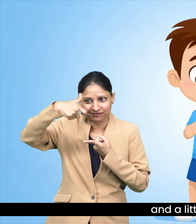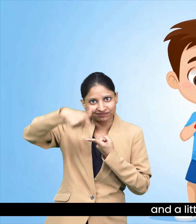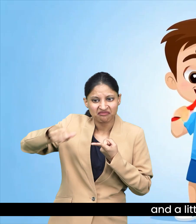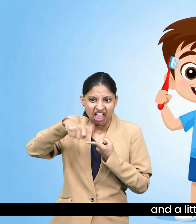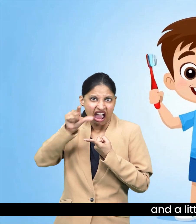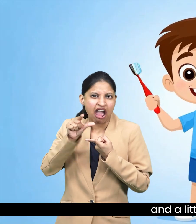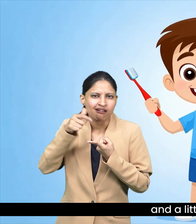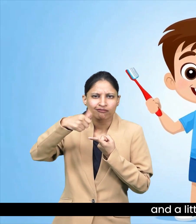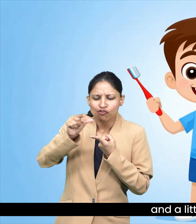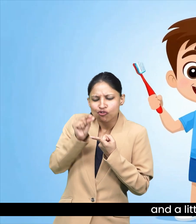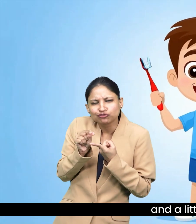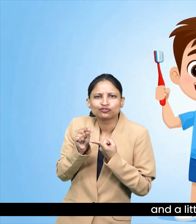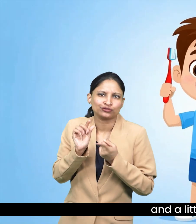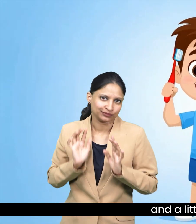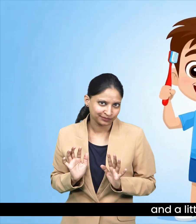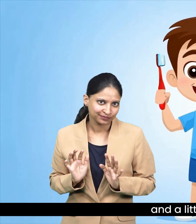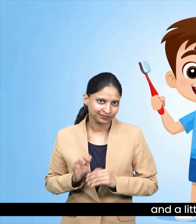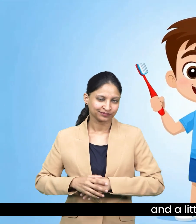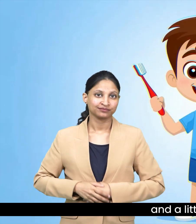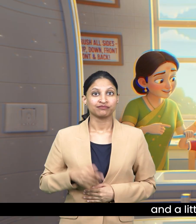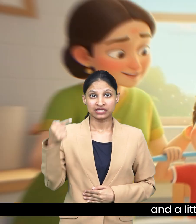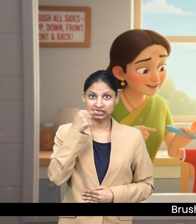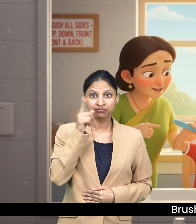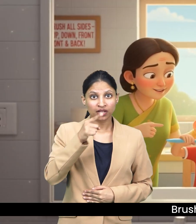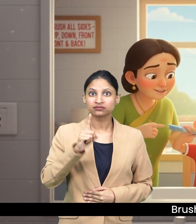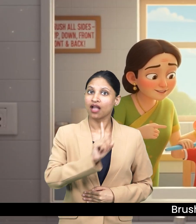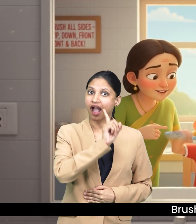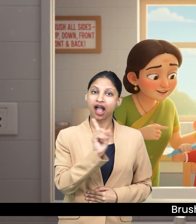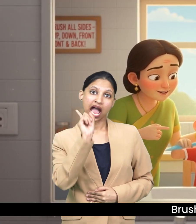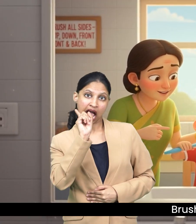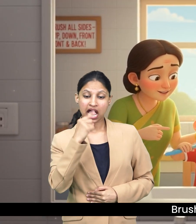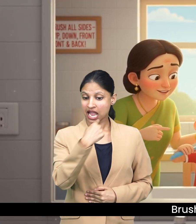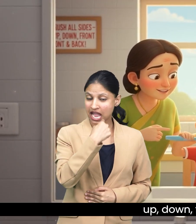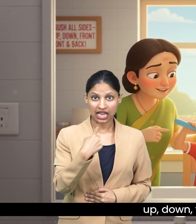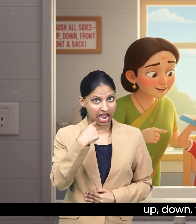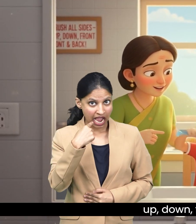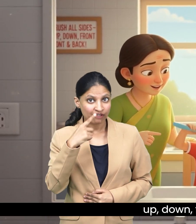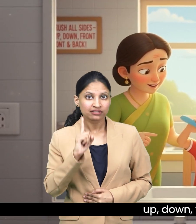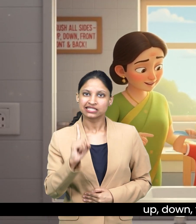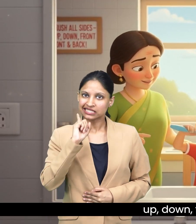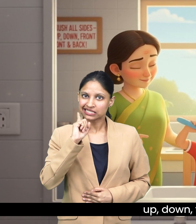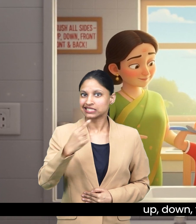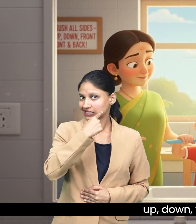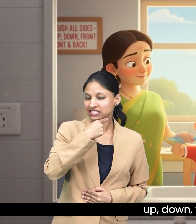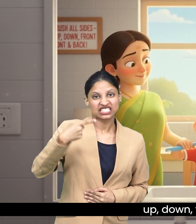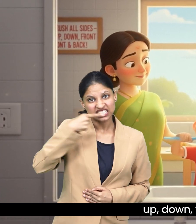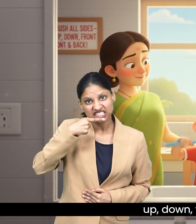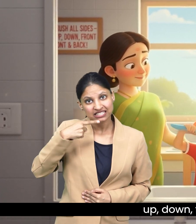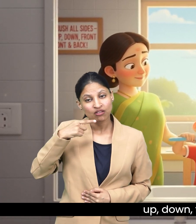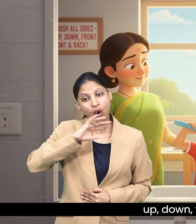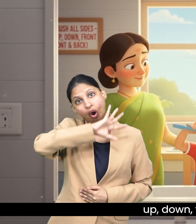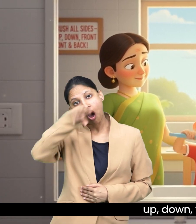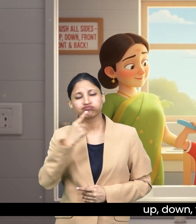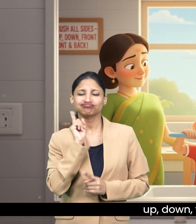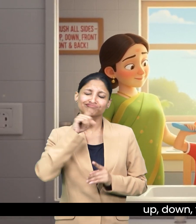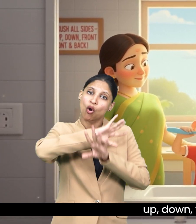toothpaste. Brush all sides. up, down, front and